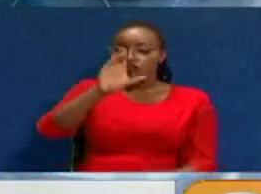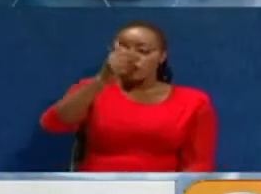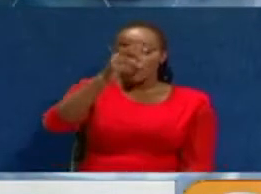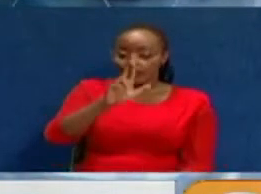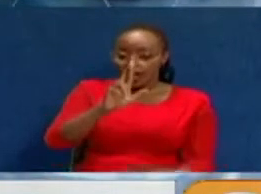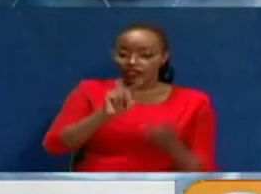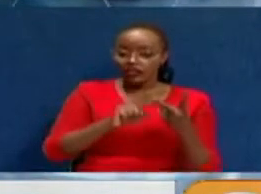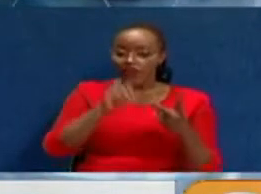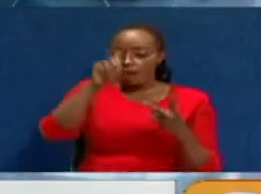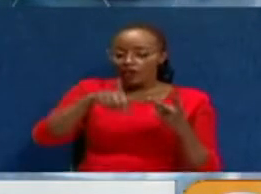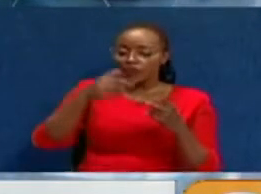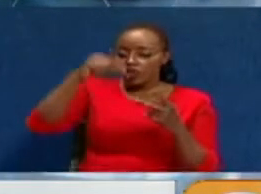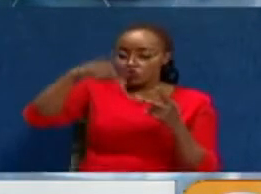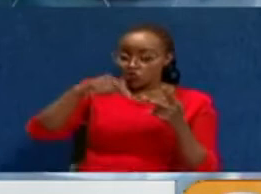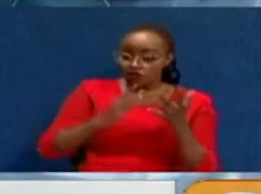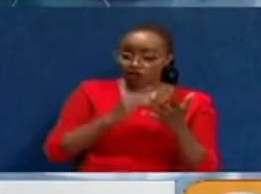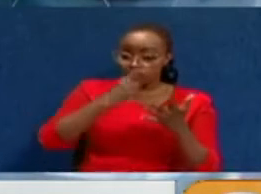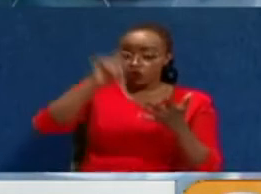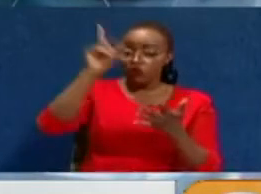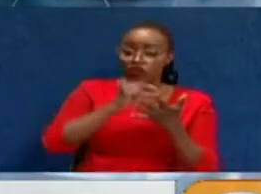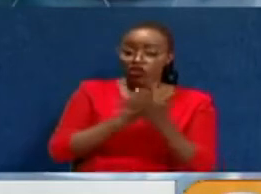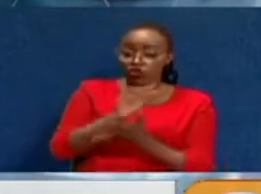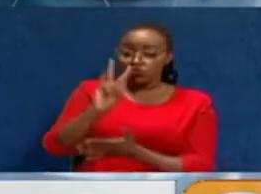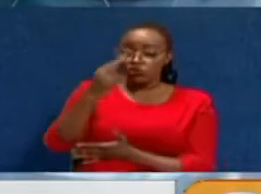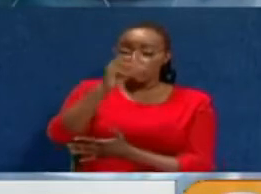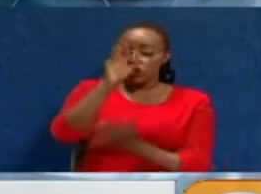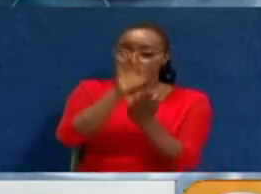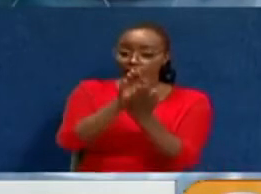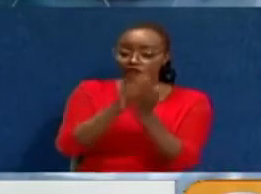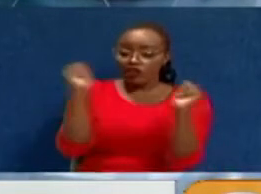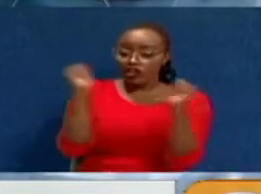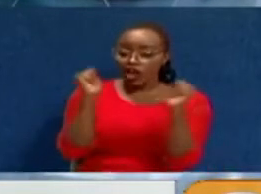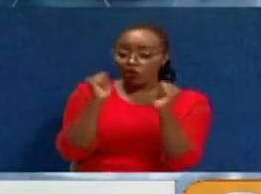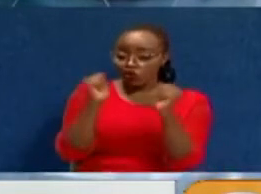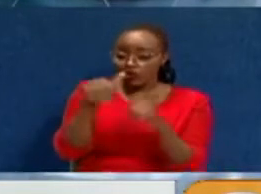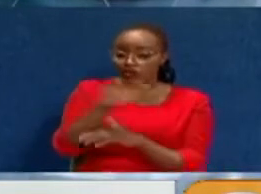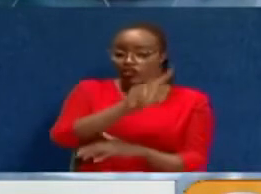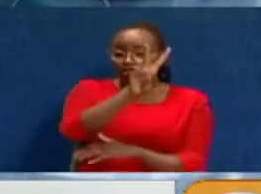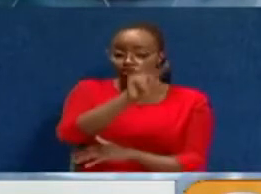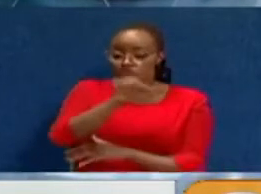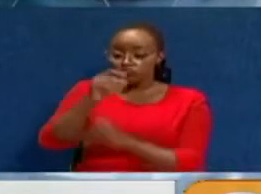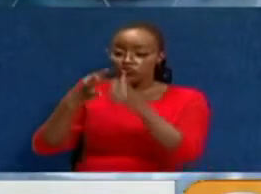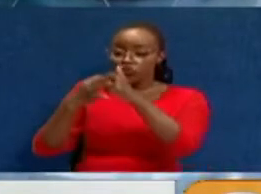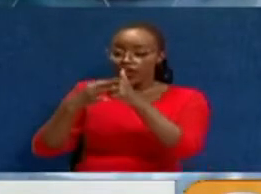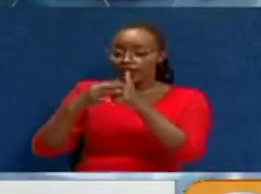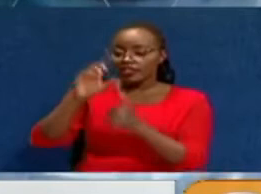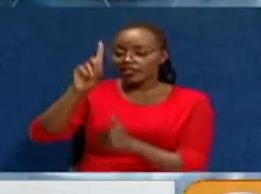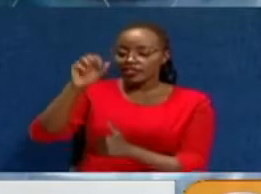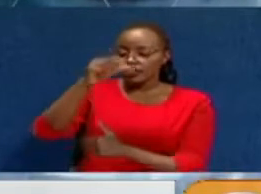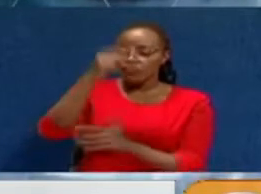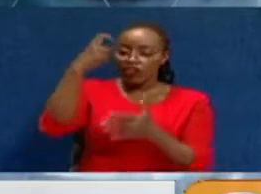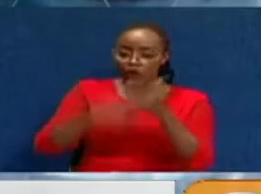vaccine. It must be pre-qualified by the World Health Organization. It can be stored in a cold chain, 2 to 8 degrees, and the